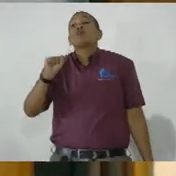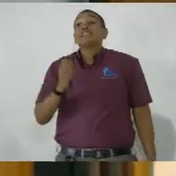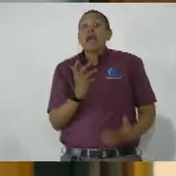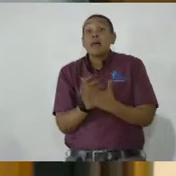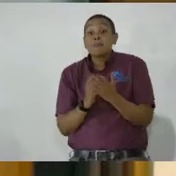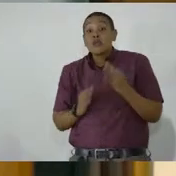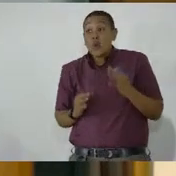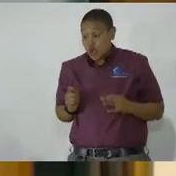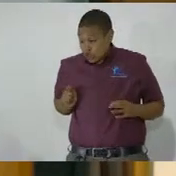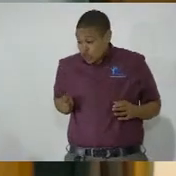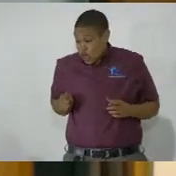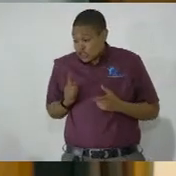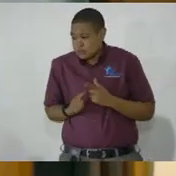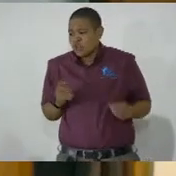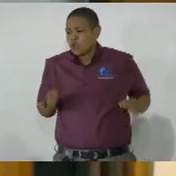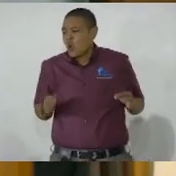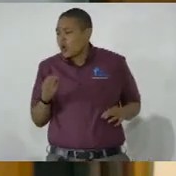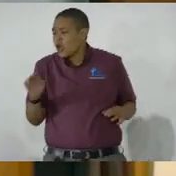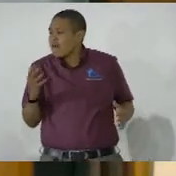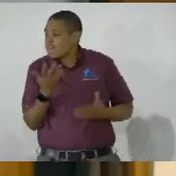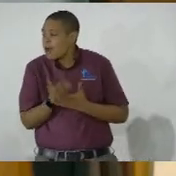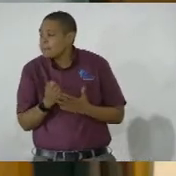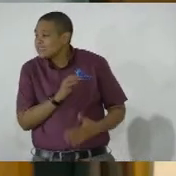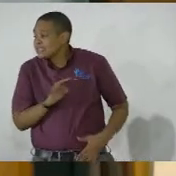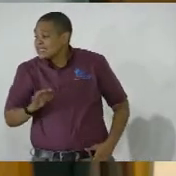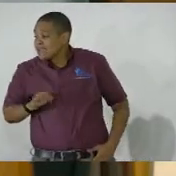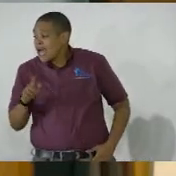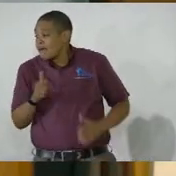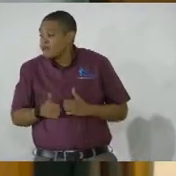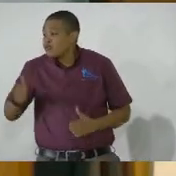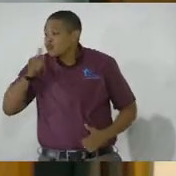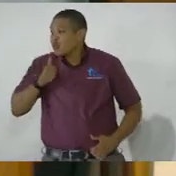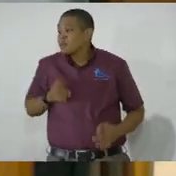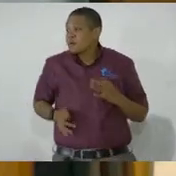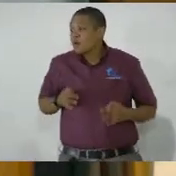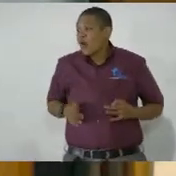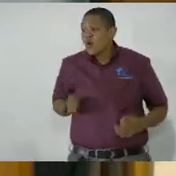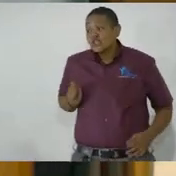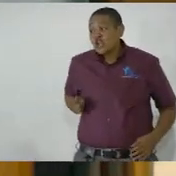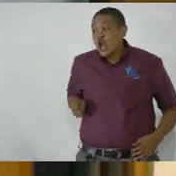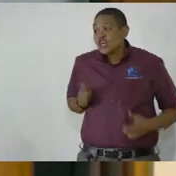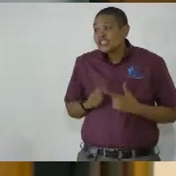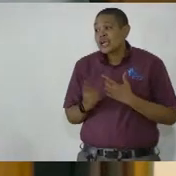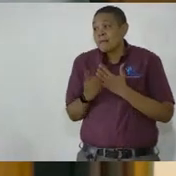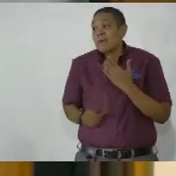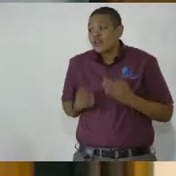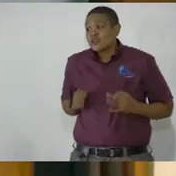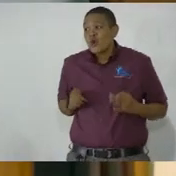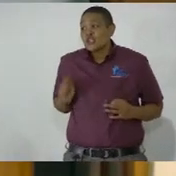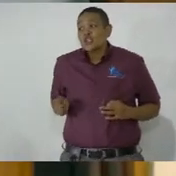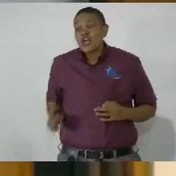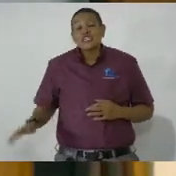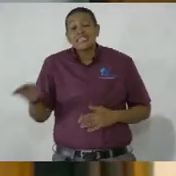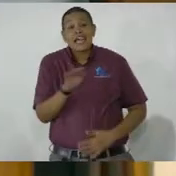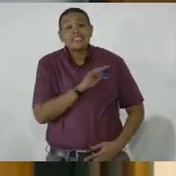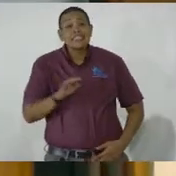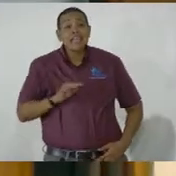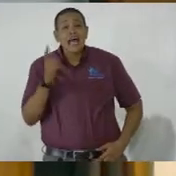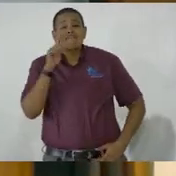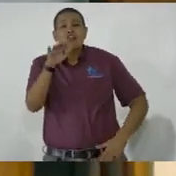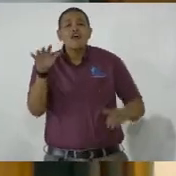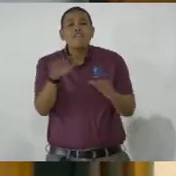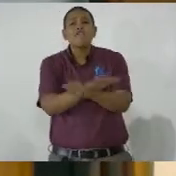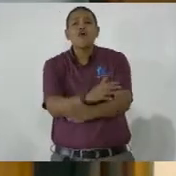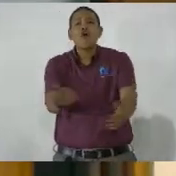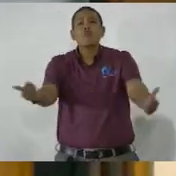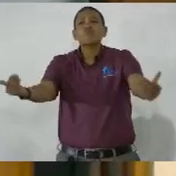judges and the Court of Appeal staff, the Supreme Court and Parish Court judges and their staff, for their fulsome